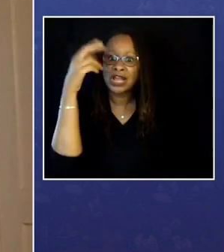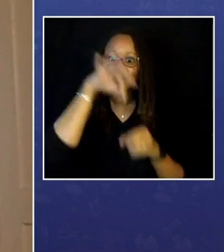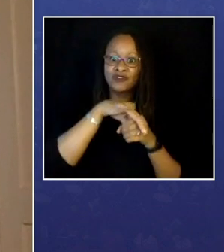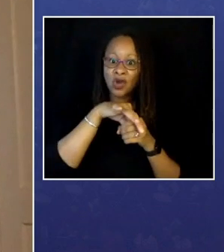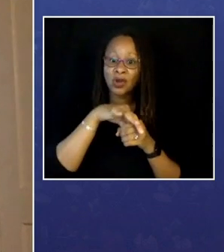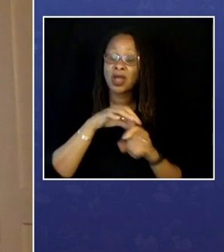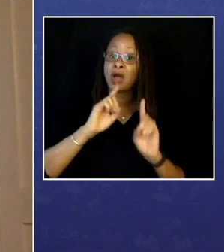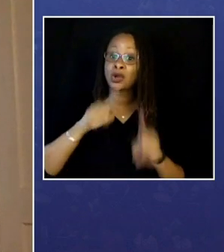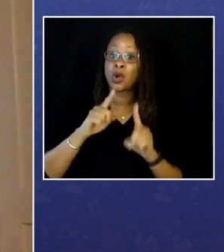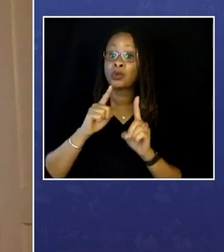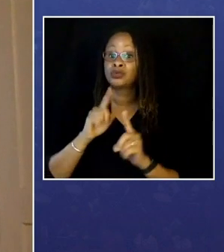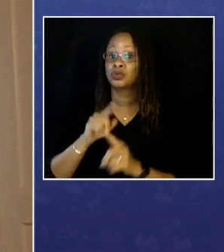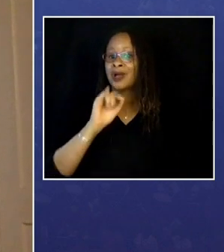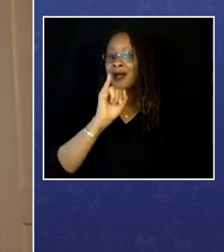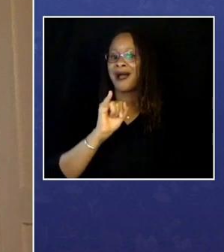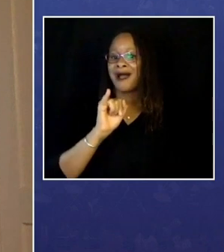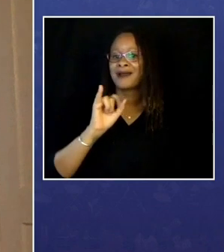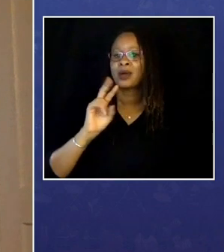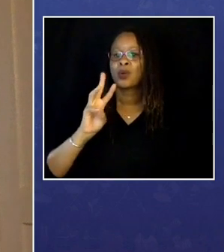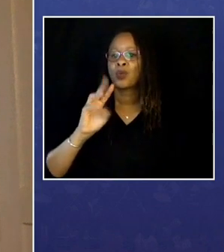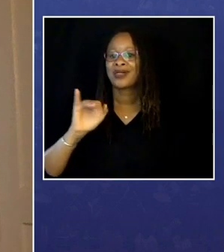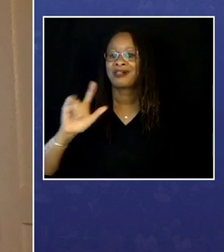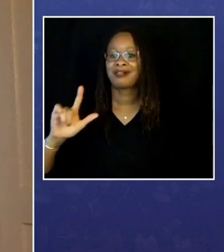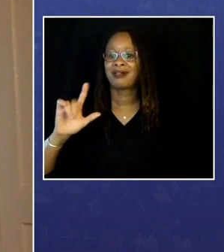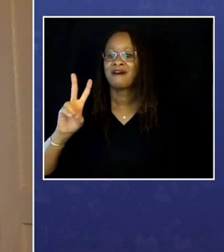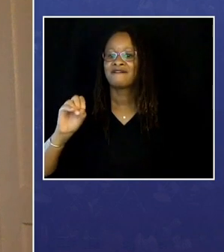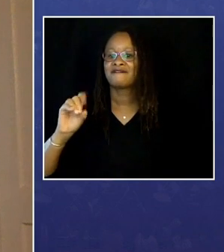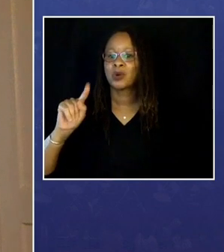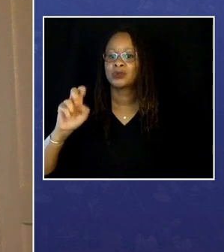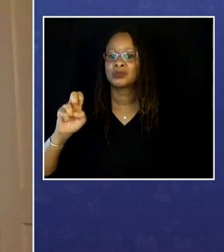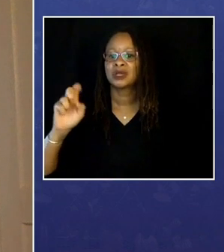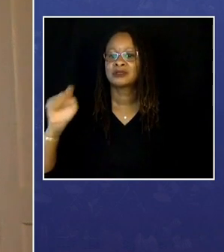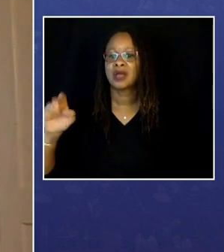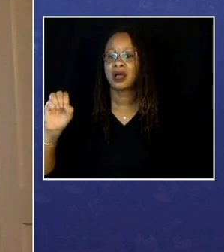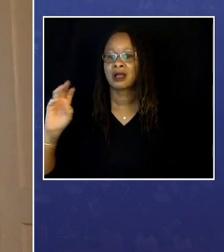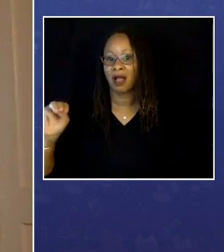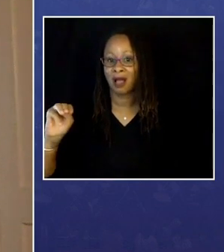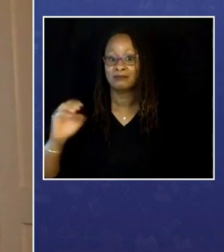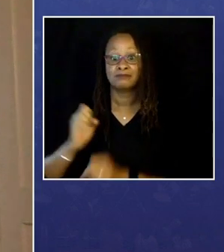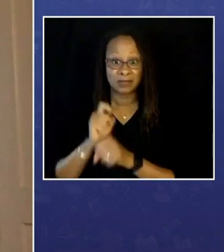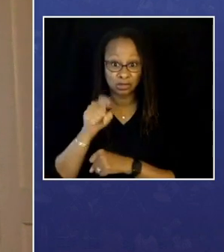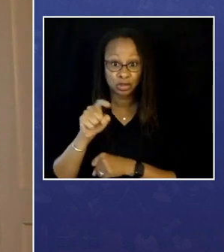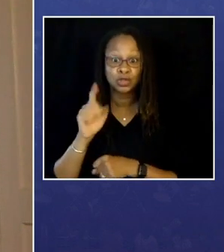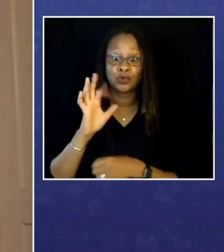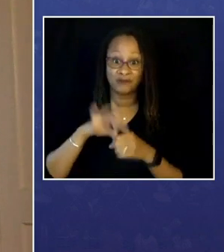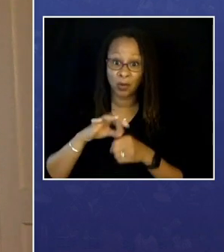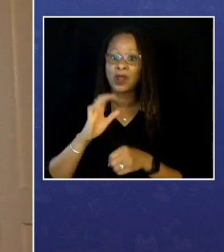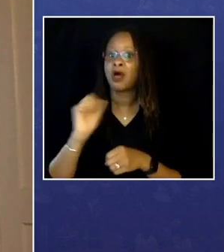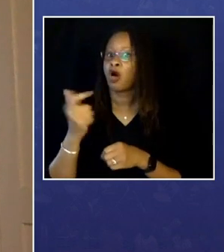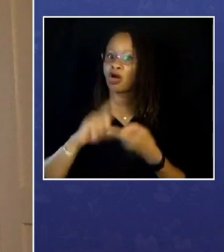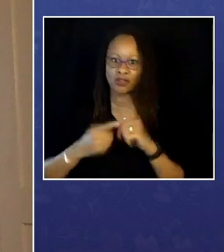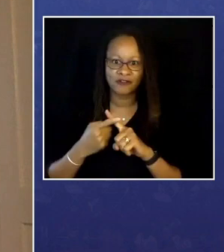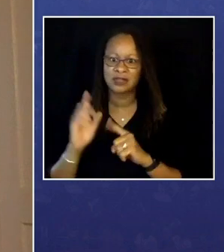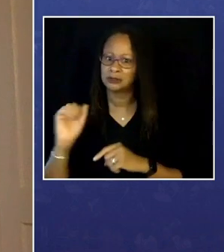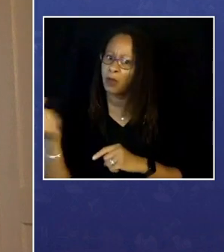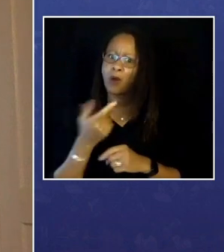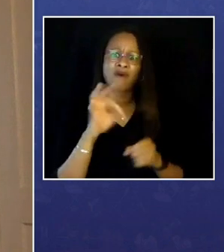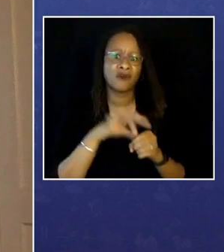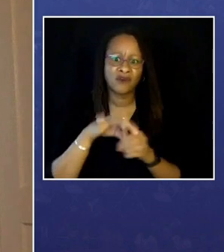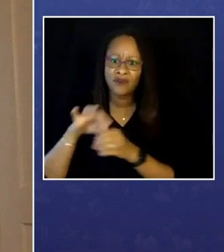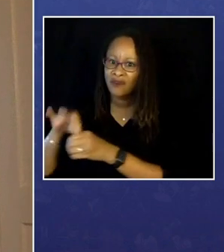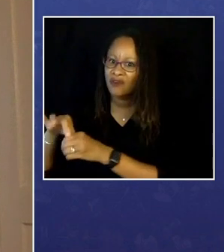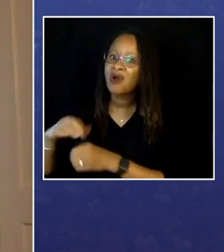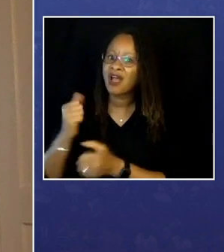to vote. Go to iwillvote.com and make sure you vote, and make sure all your friends who are eligible to vote do the same